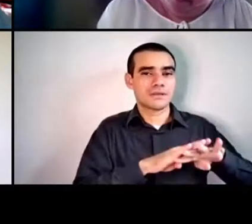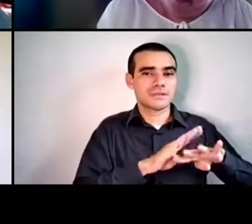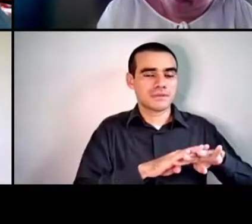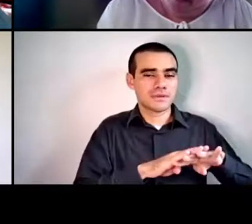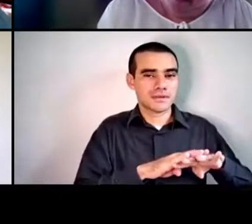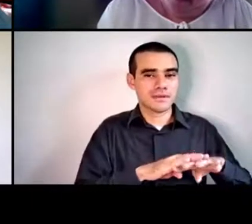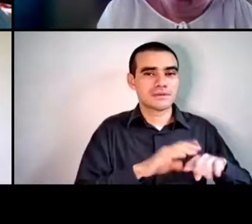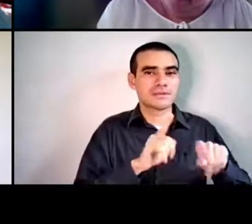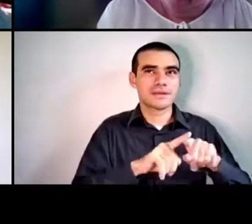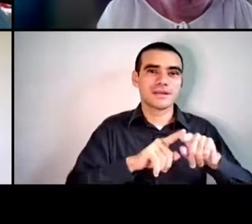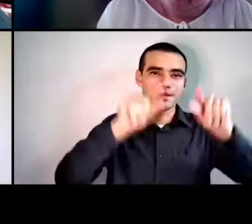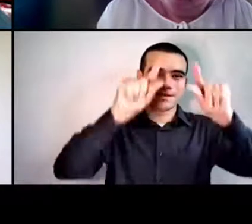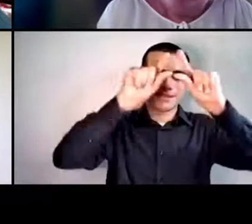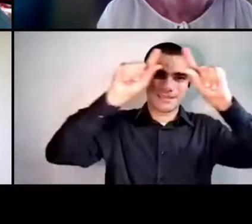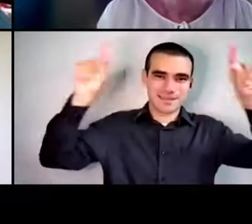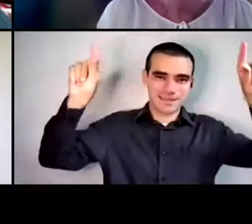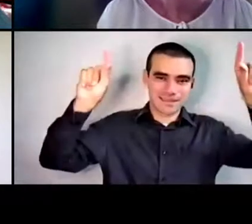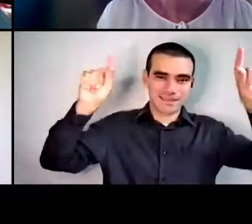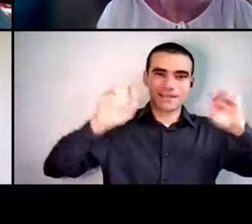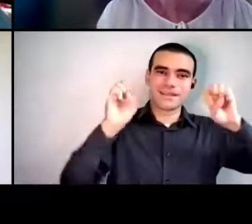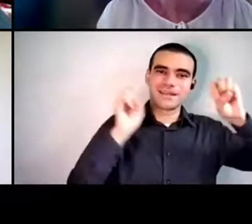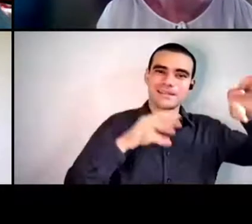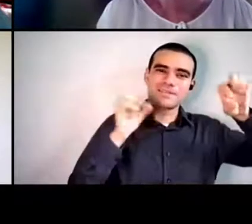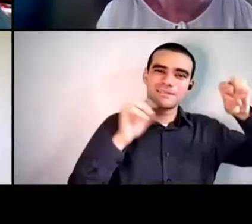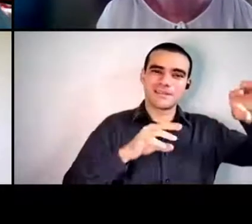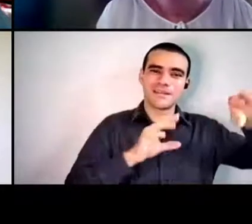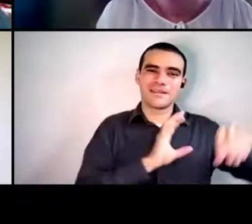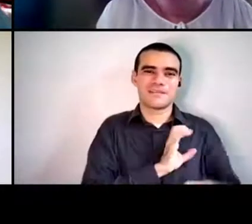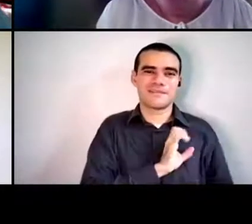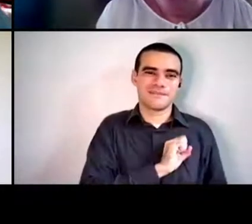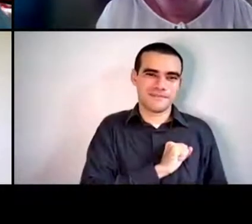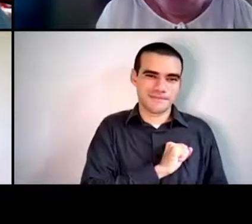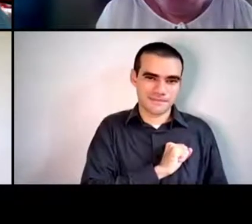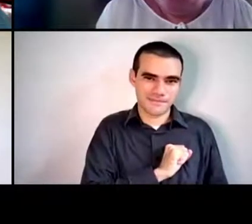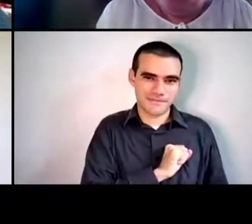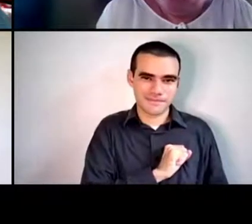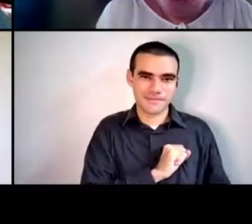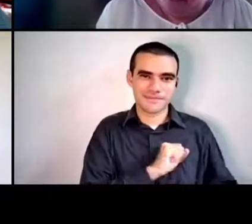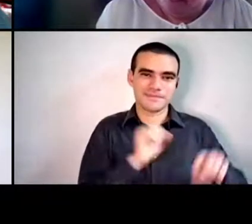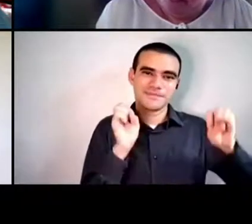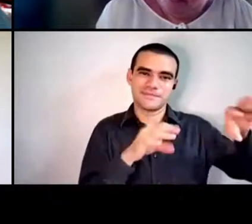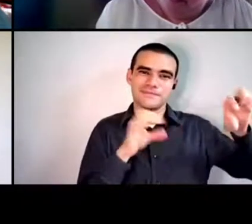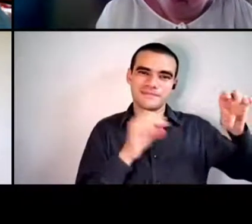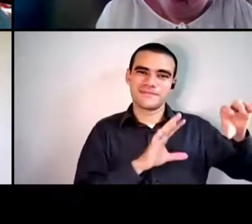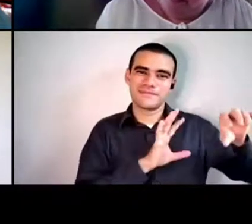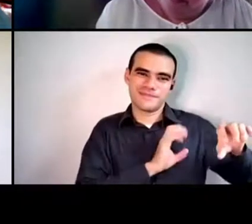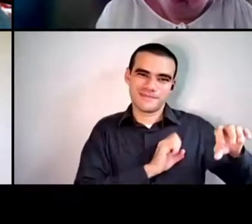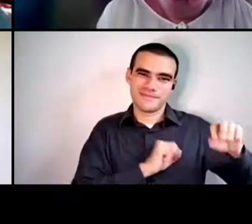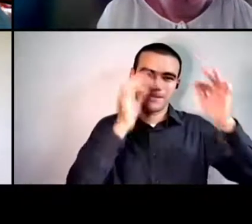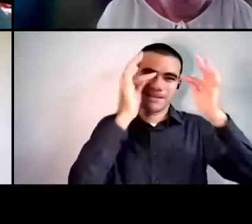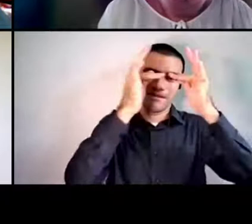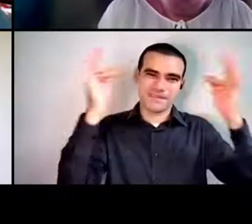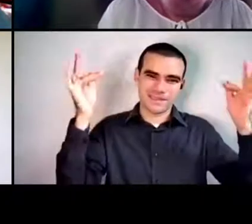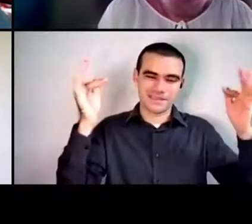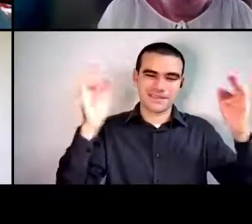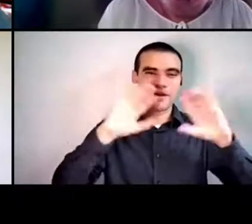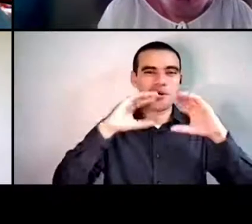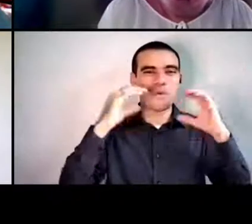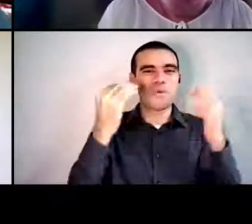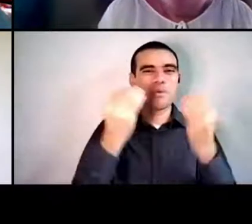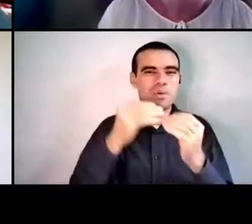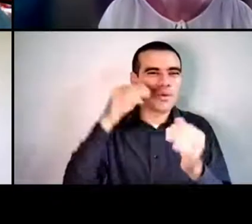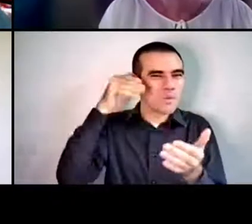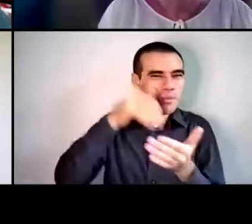are studying math. And on the top of the blackboard, there was a quote, studying is an act of